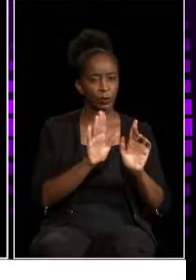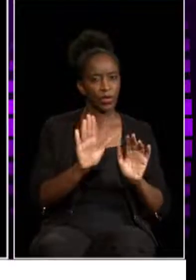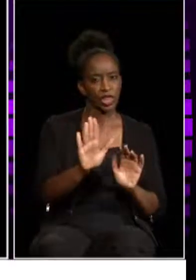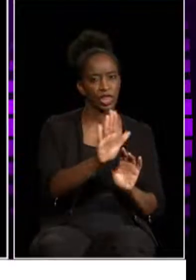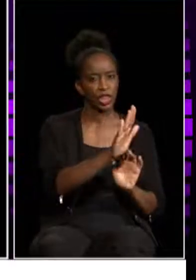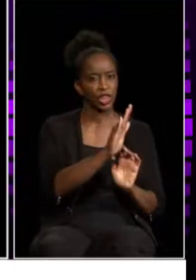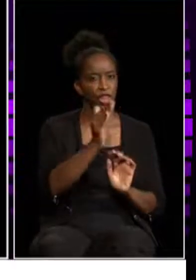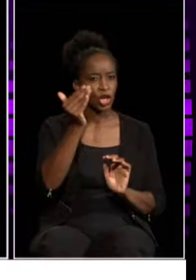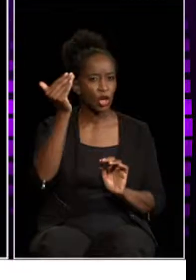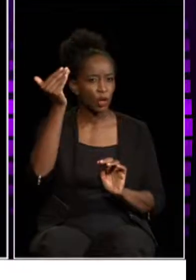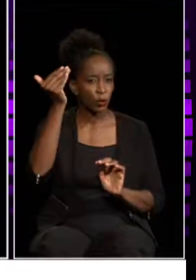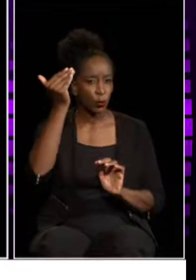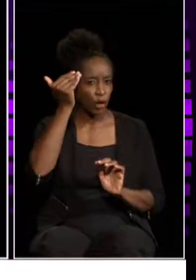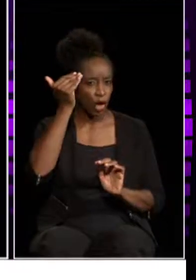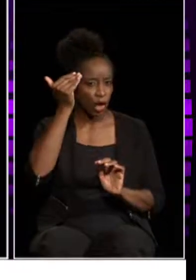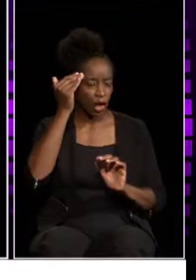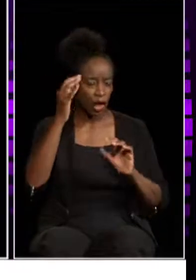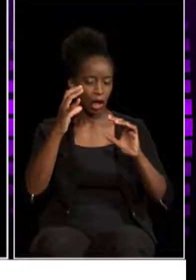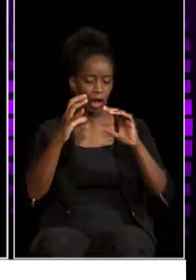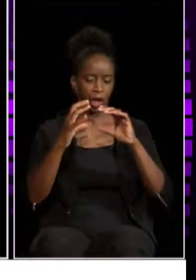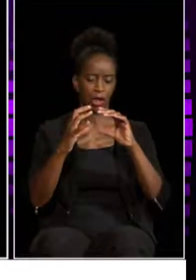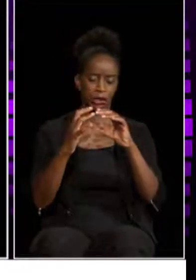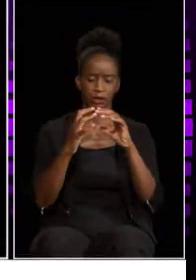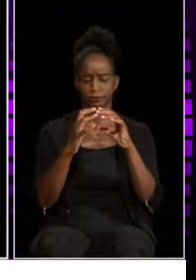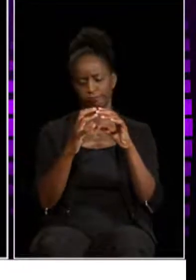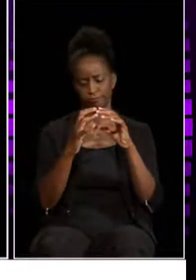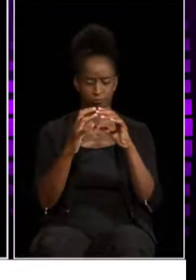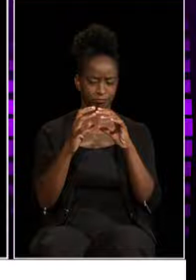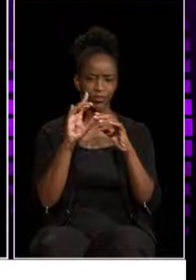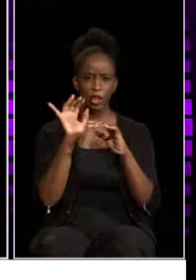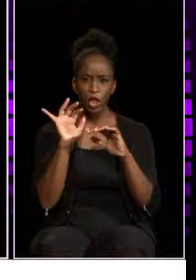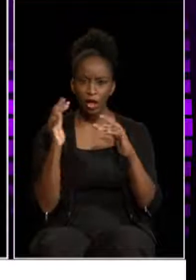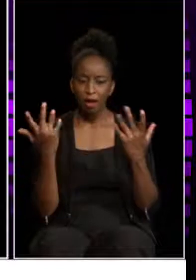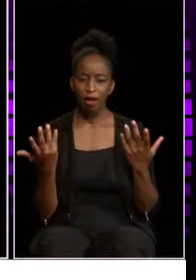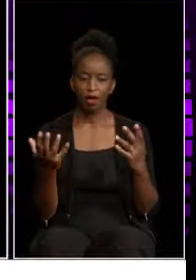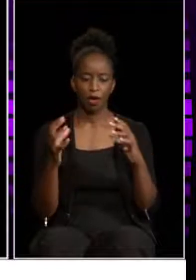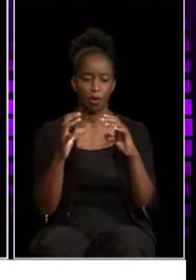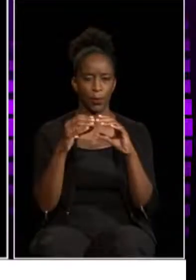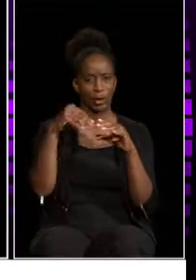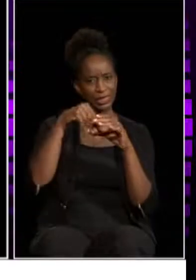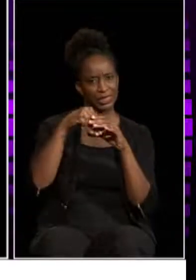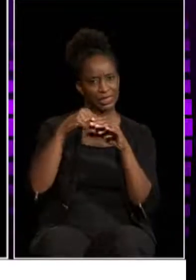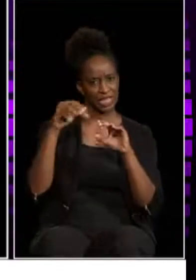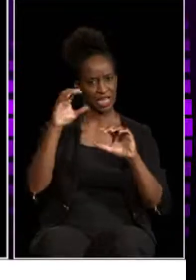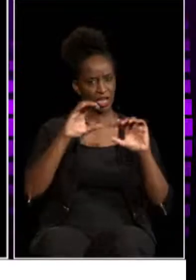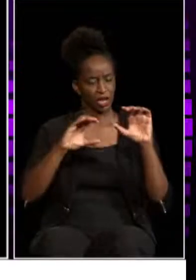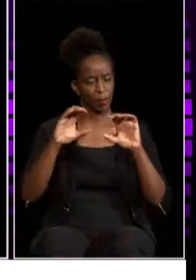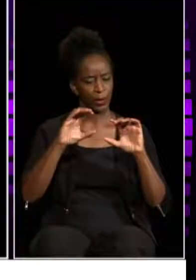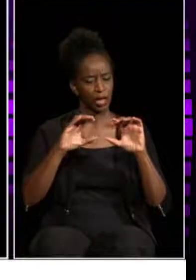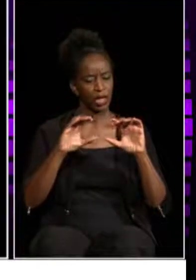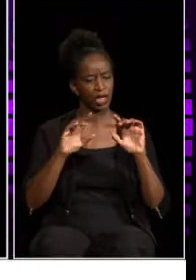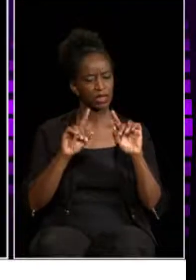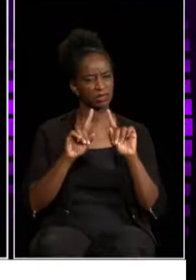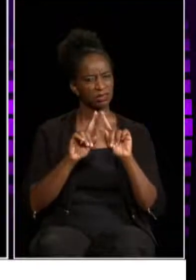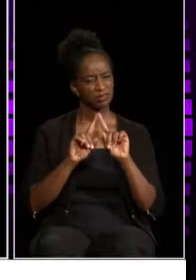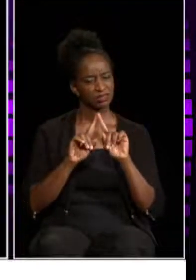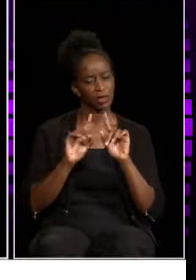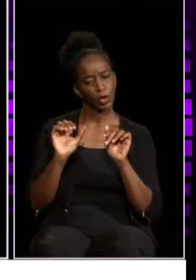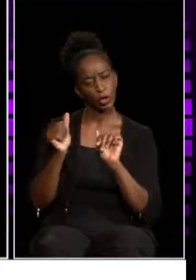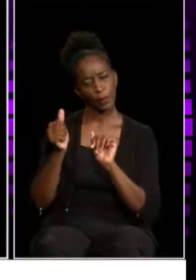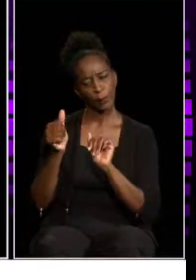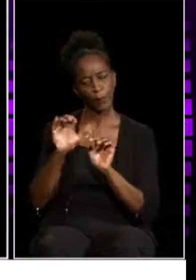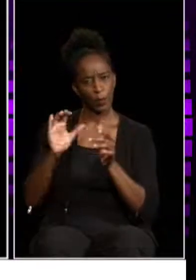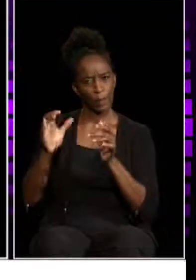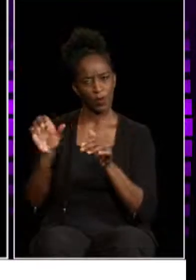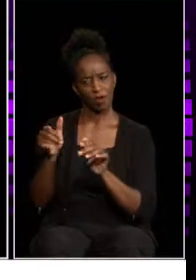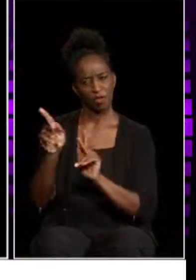chemistry diverge, hence the term neurodivergent, to persons who are neurotypical. And what we would realize when it comes to